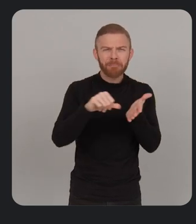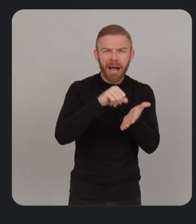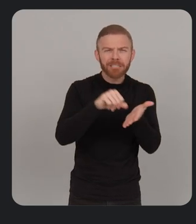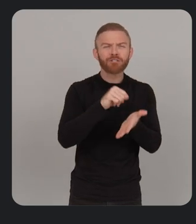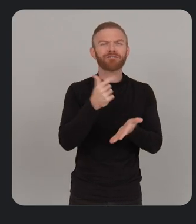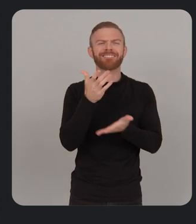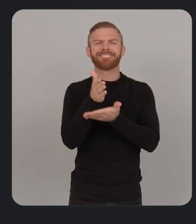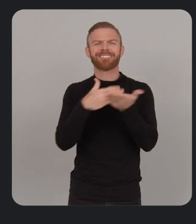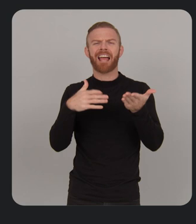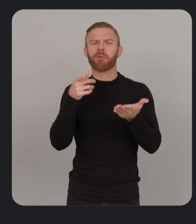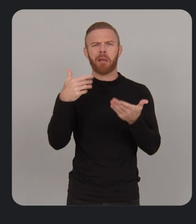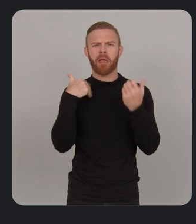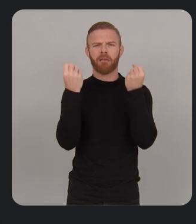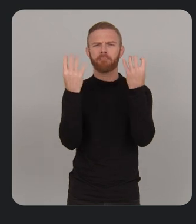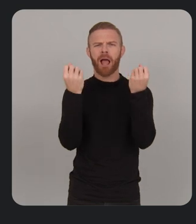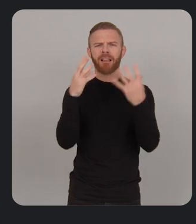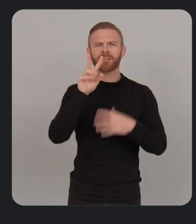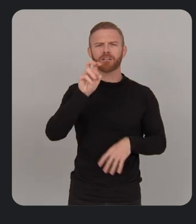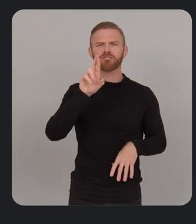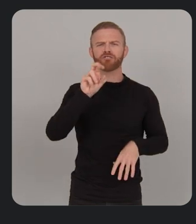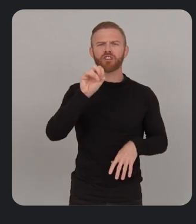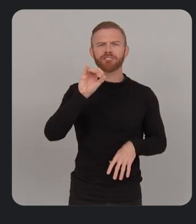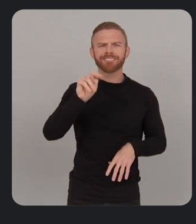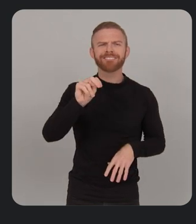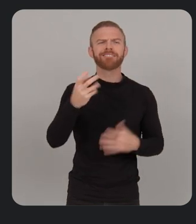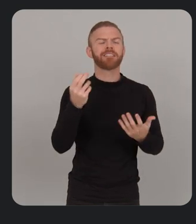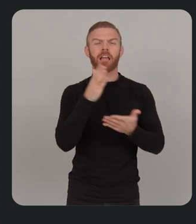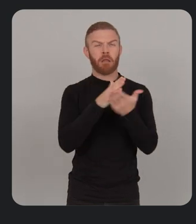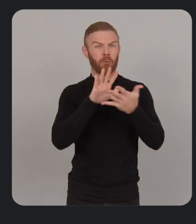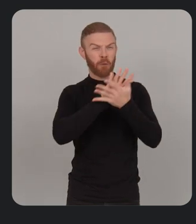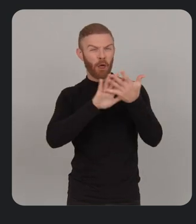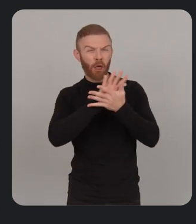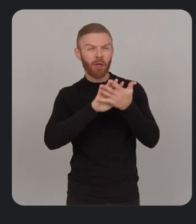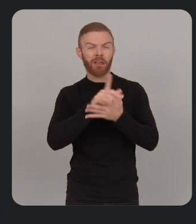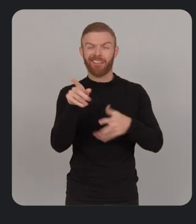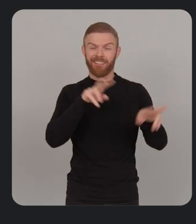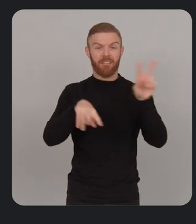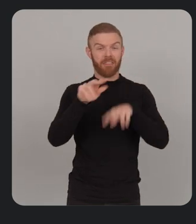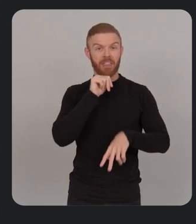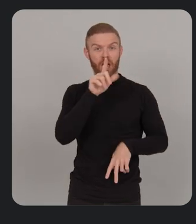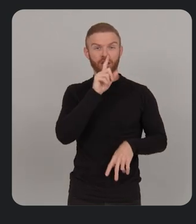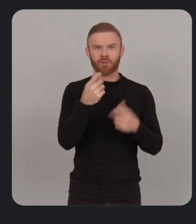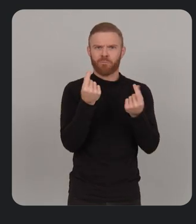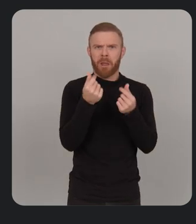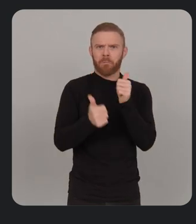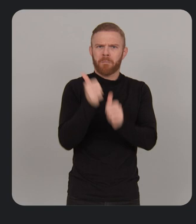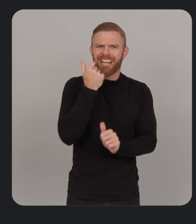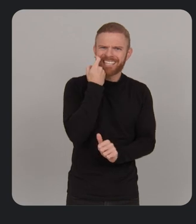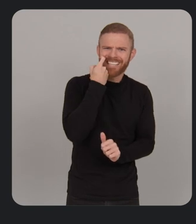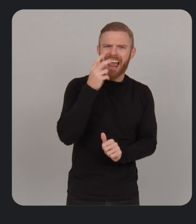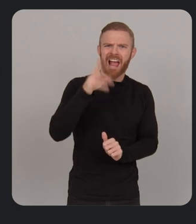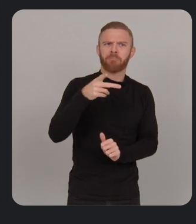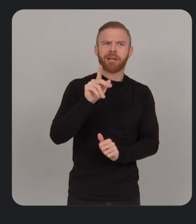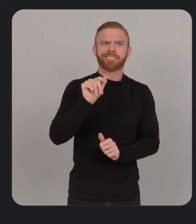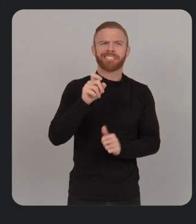entirely, or there might be multiple versions or blurry photos, making it hard to know what's the most up to date.